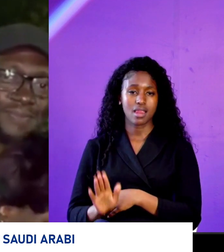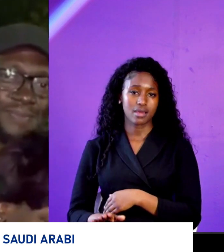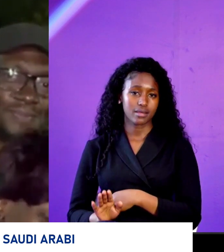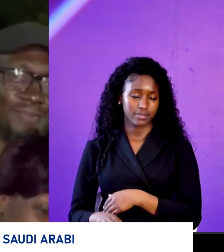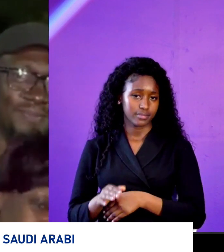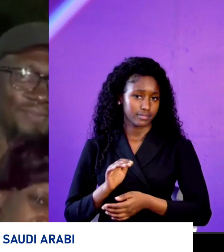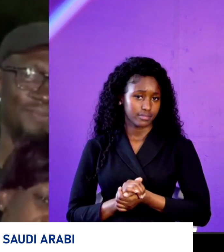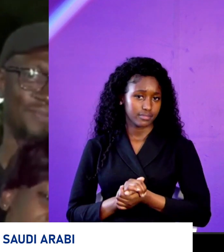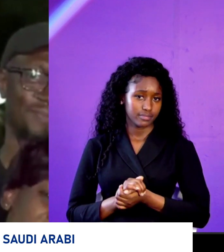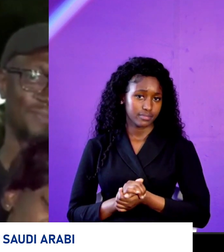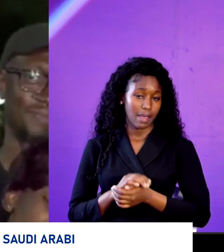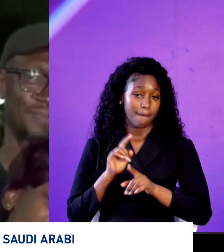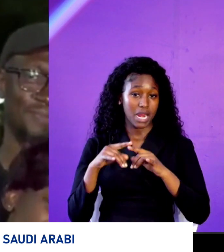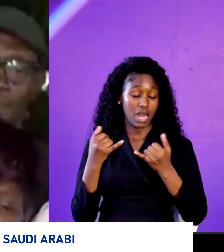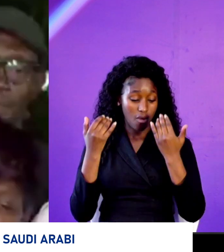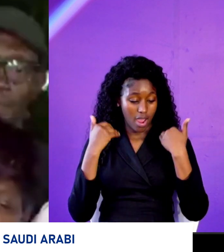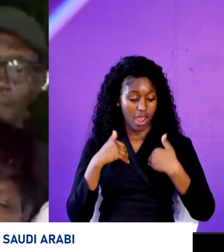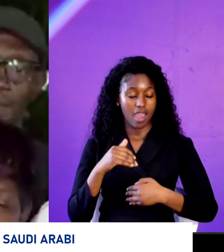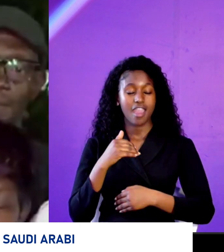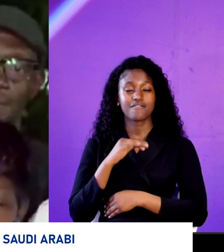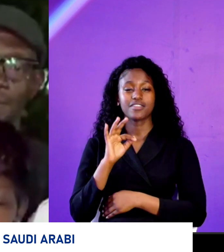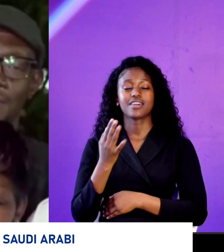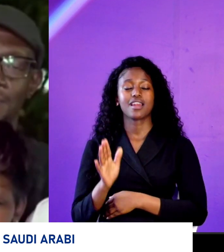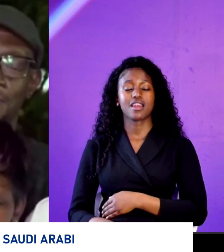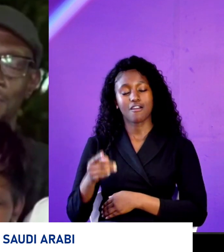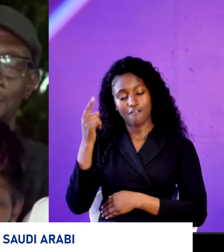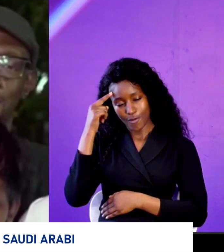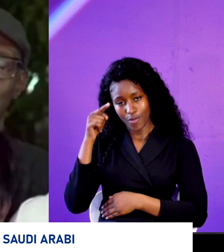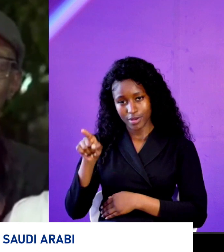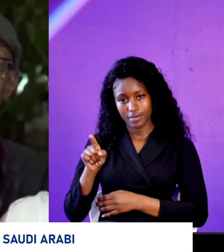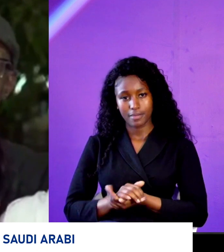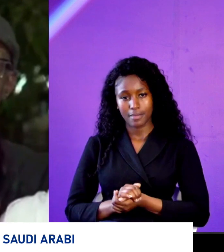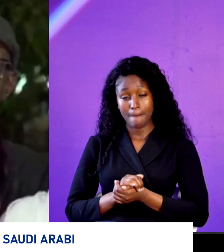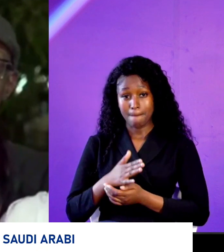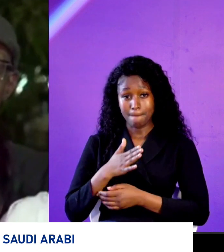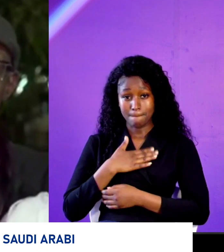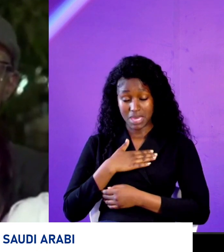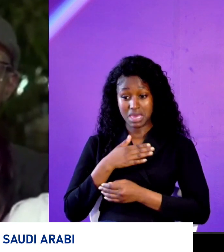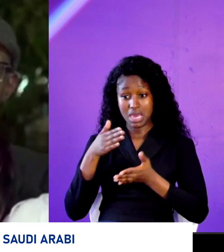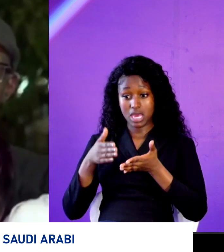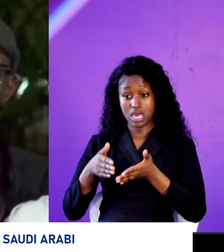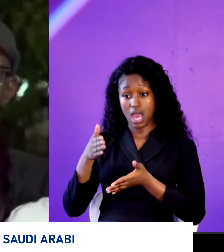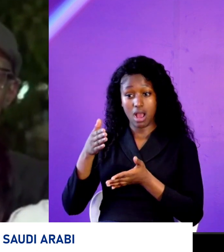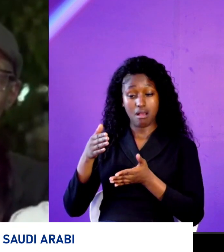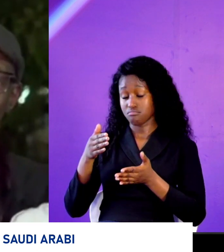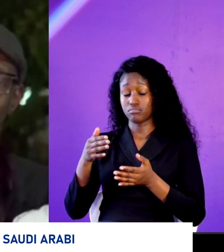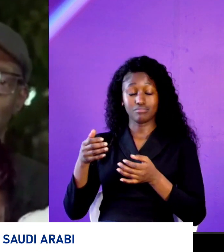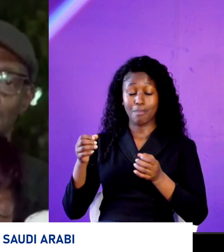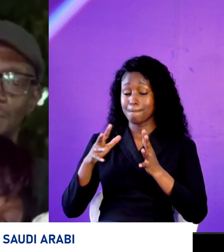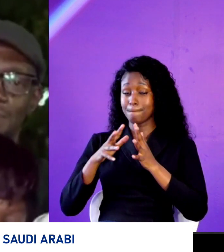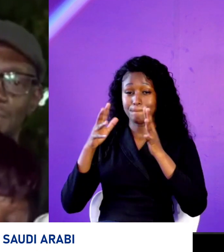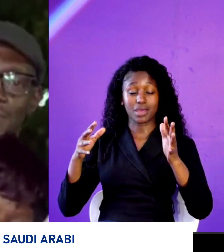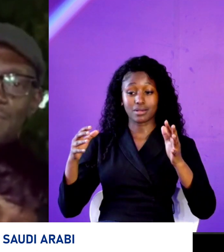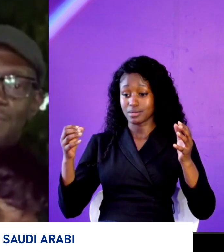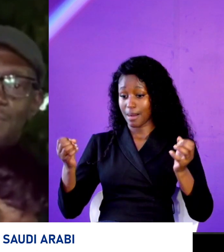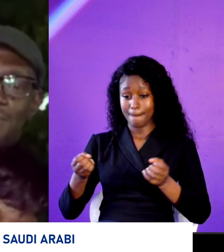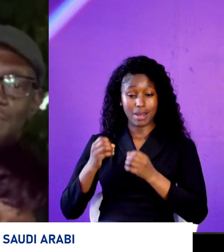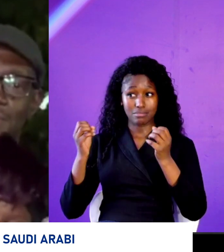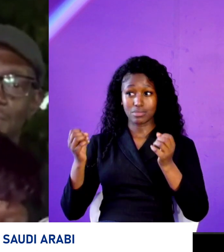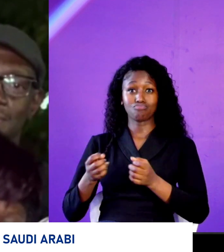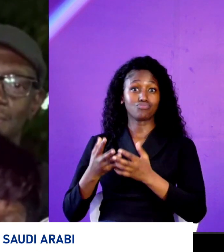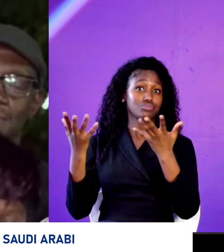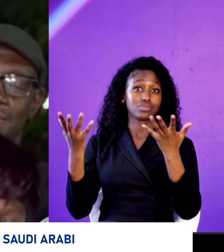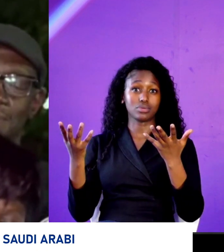So her third leg is here with me today. My presence here today is nothing short of a miracle. And I want to begin